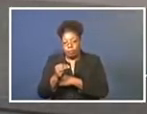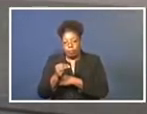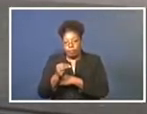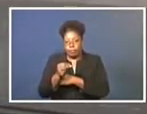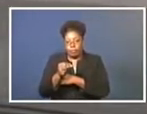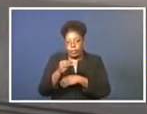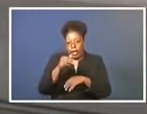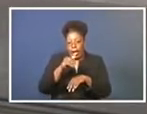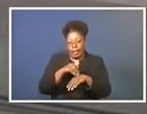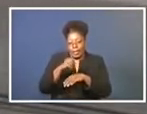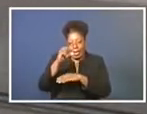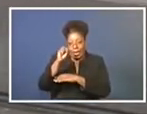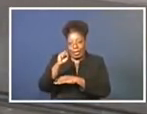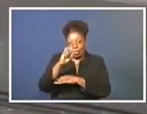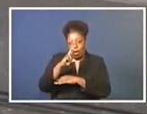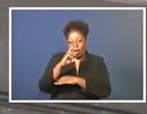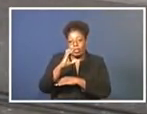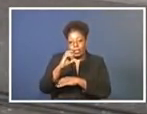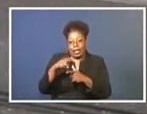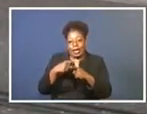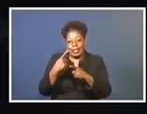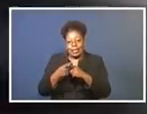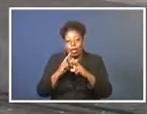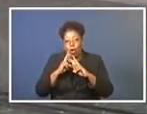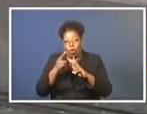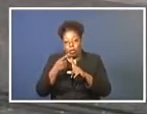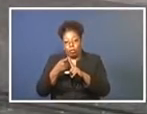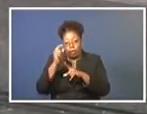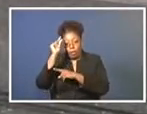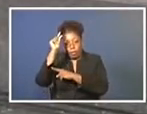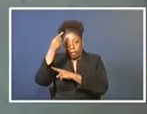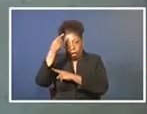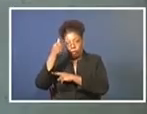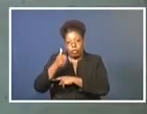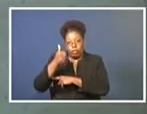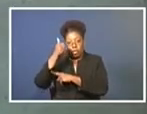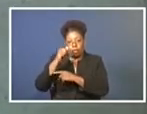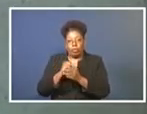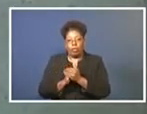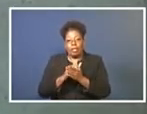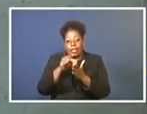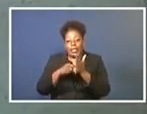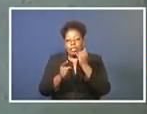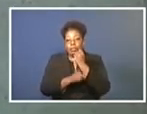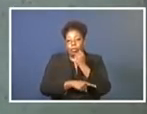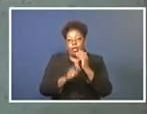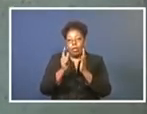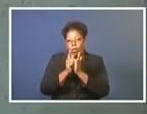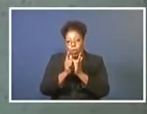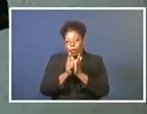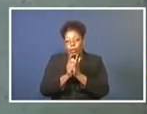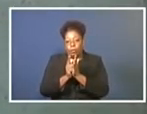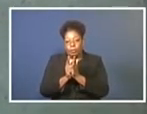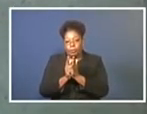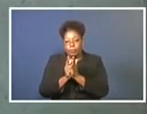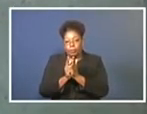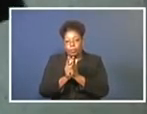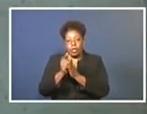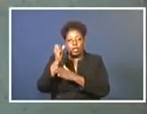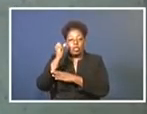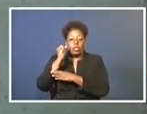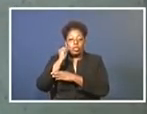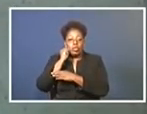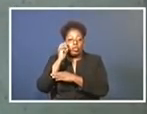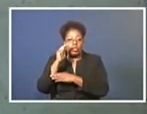be held at SRC until ordered by the Governor General. A sentence which attorney at the helm of the case, Sonia